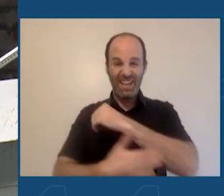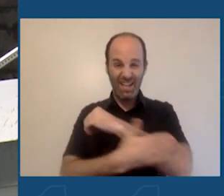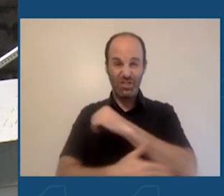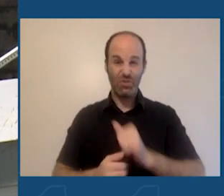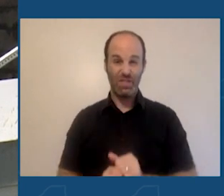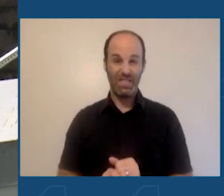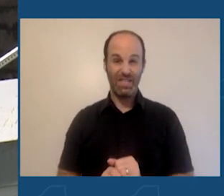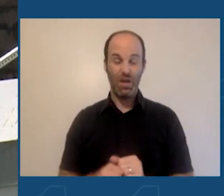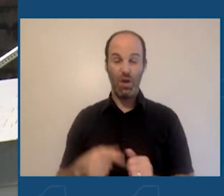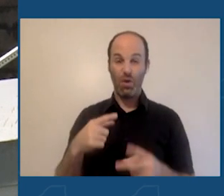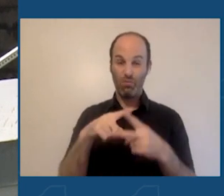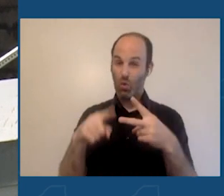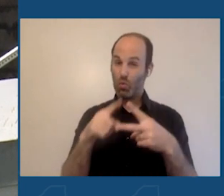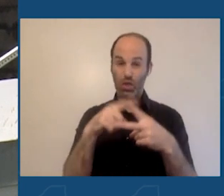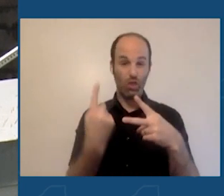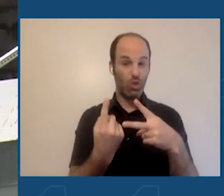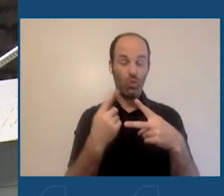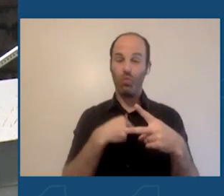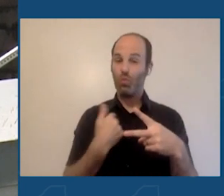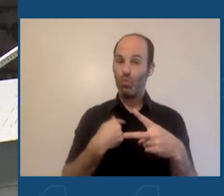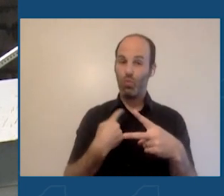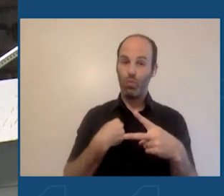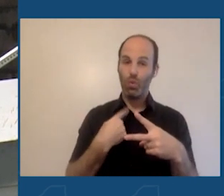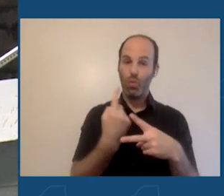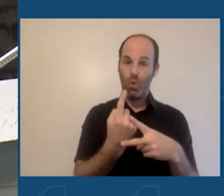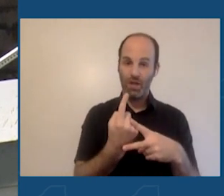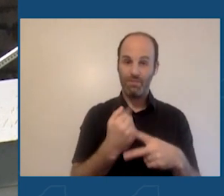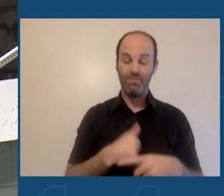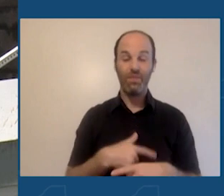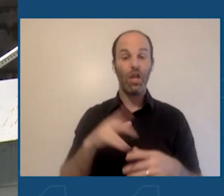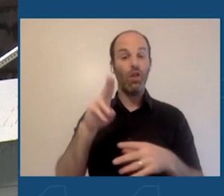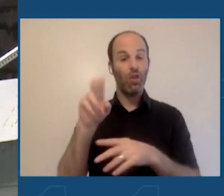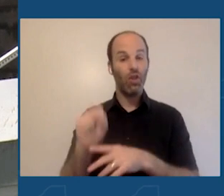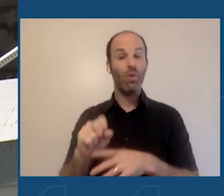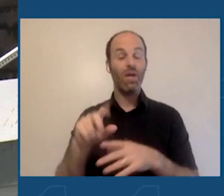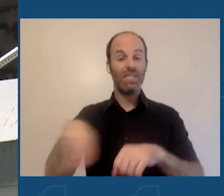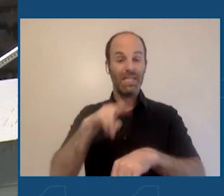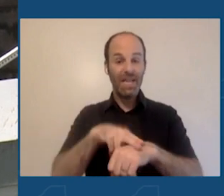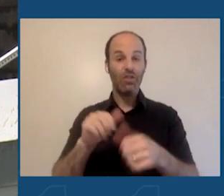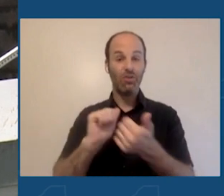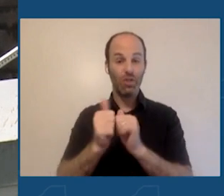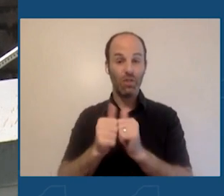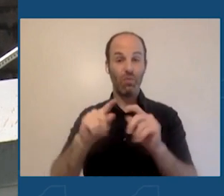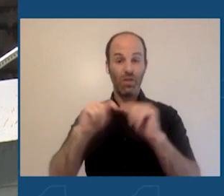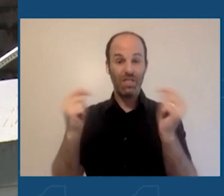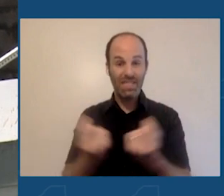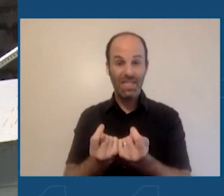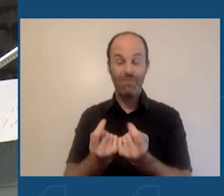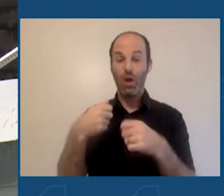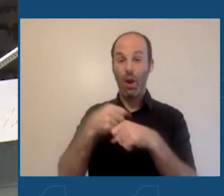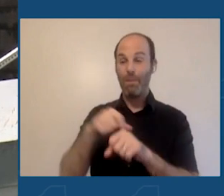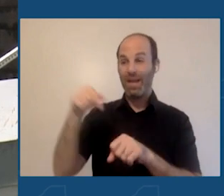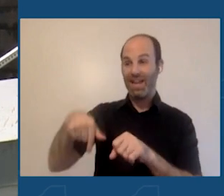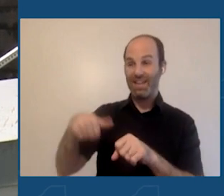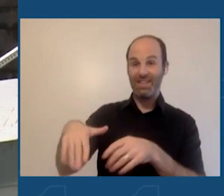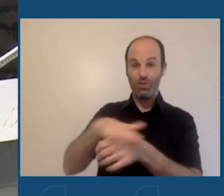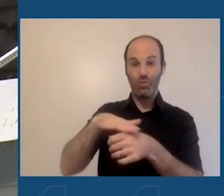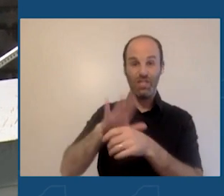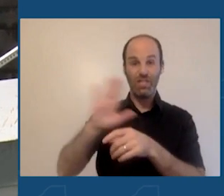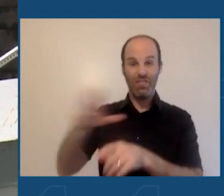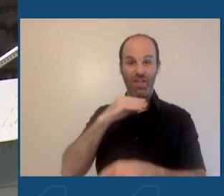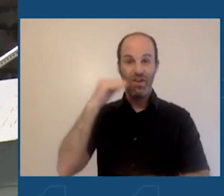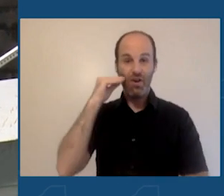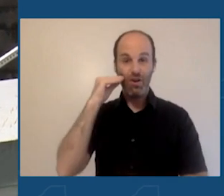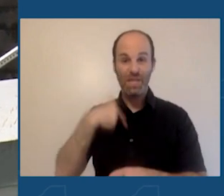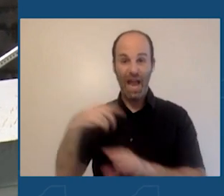The U.S. national sports teams are making the Lake Placid region their home, and they're moving here with their